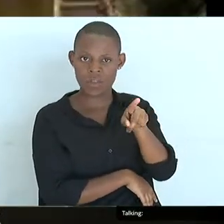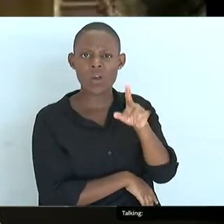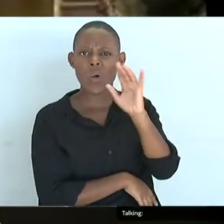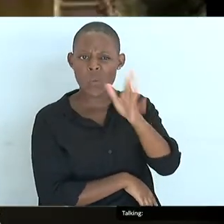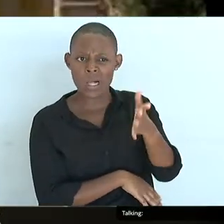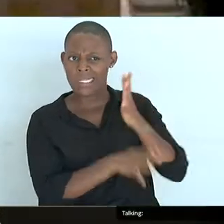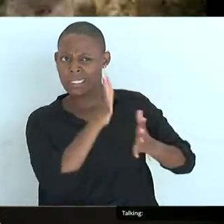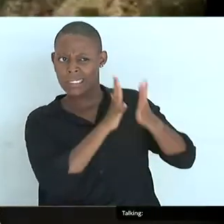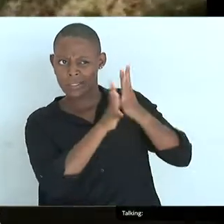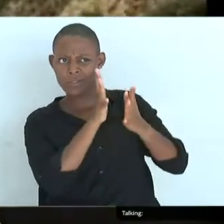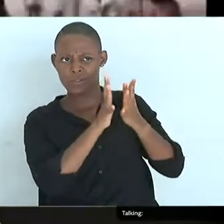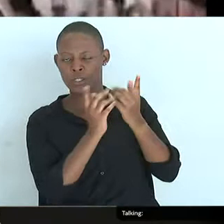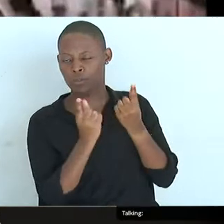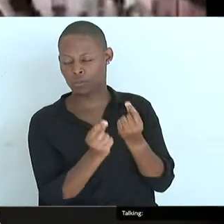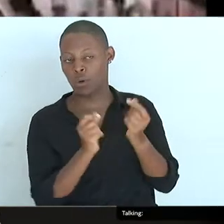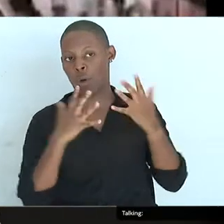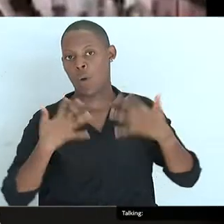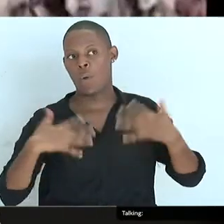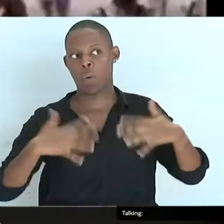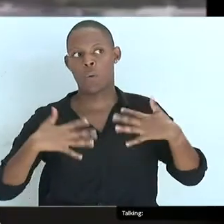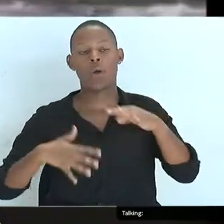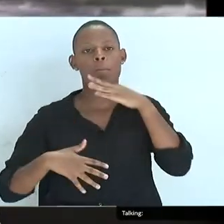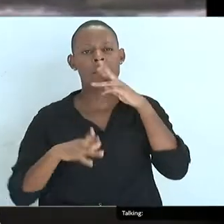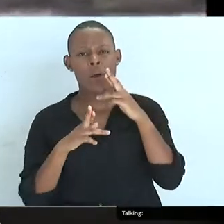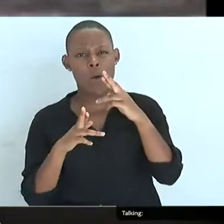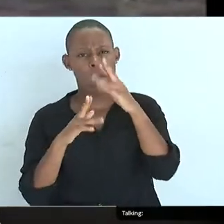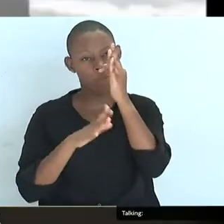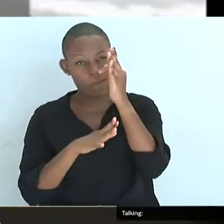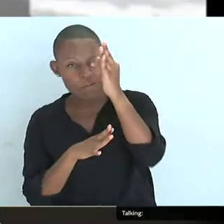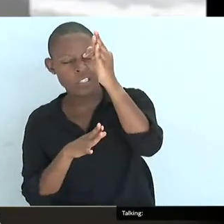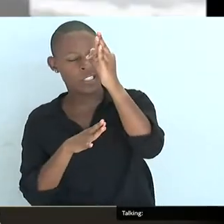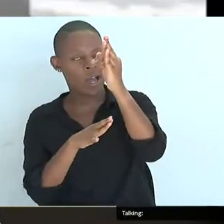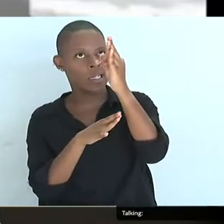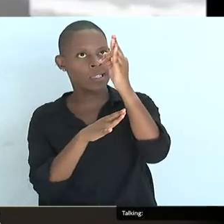intricately woven with hope for a prosperous future.